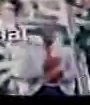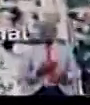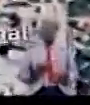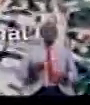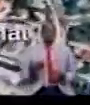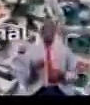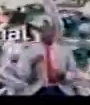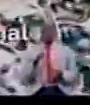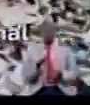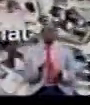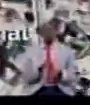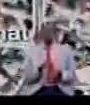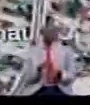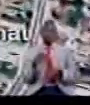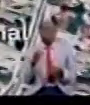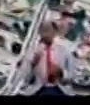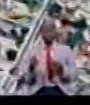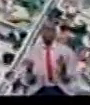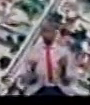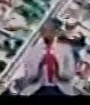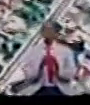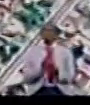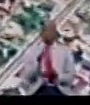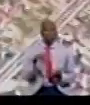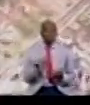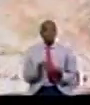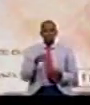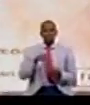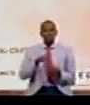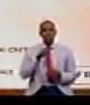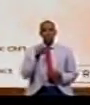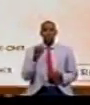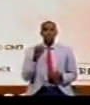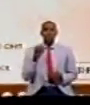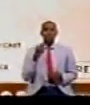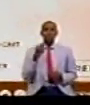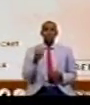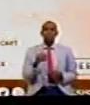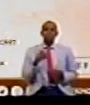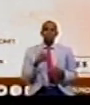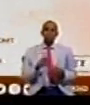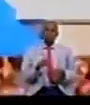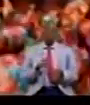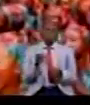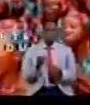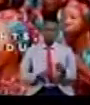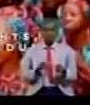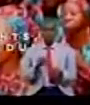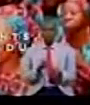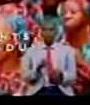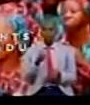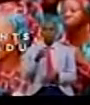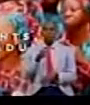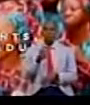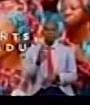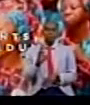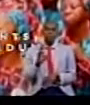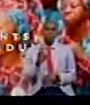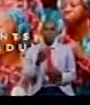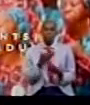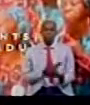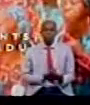Ember month and even many more years to come, the blood of the everlasting covenant, the blood of Jesus Christ, he